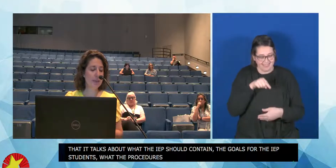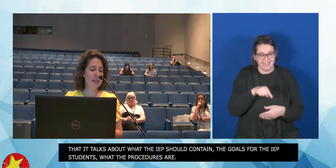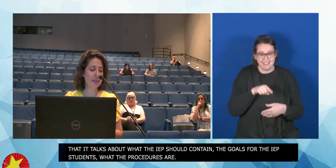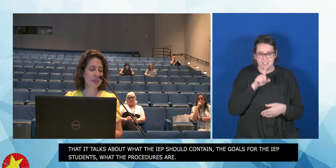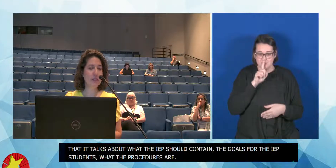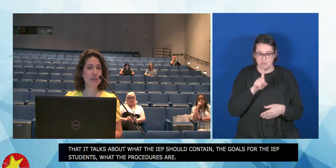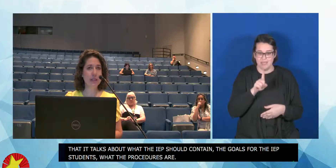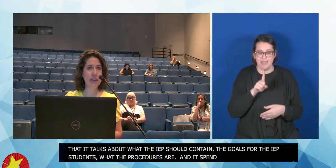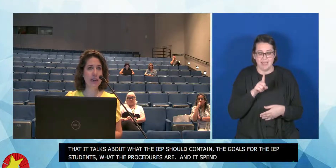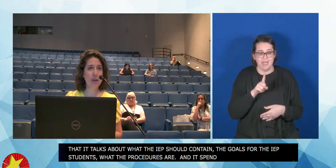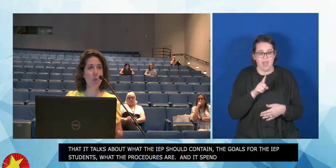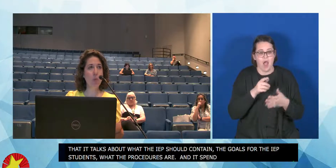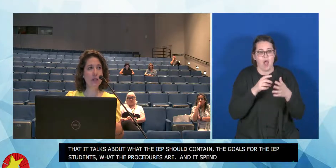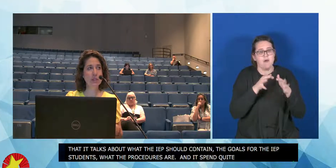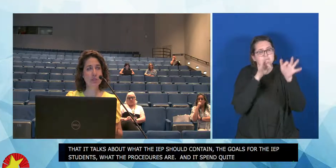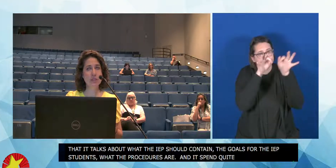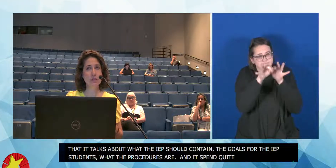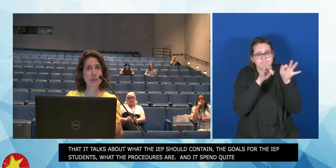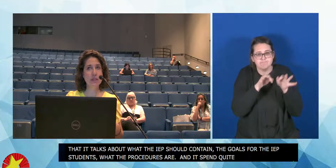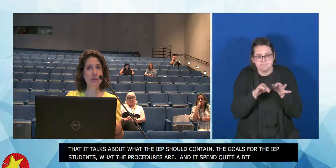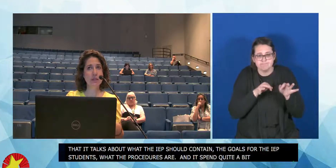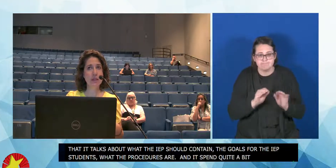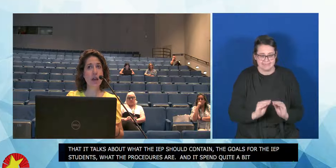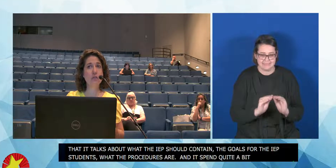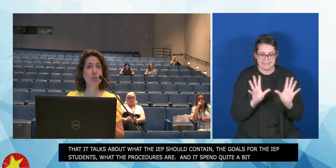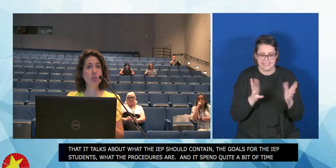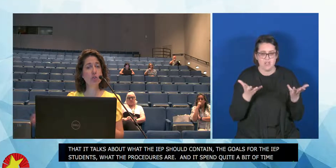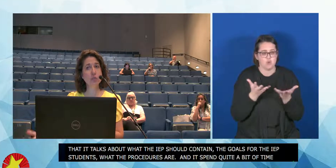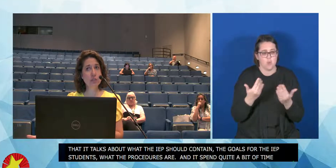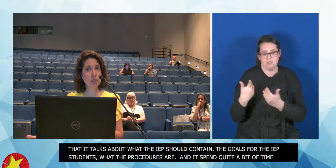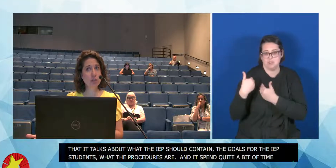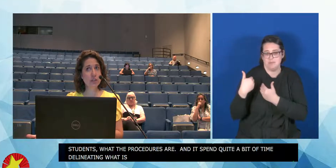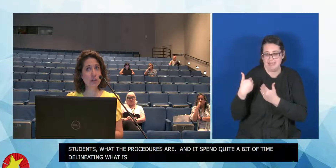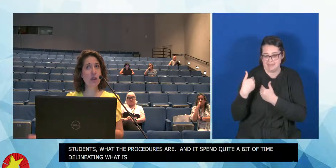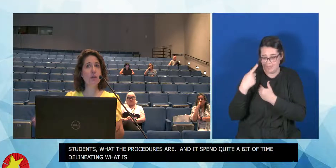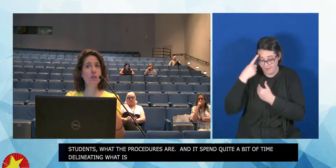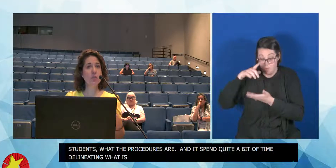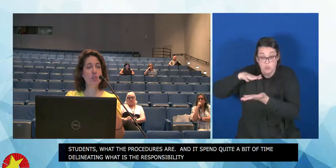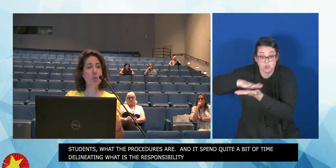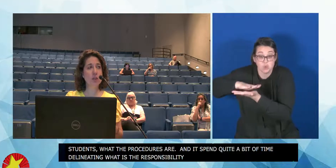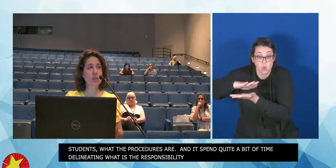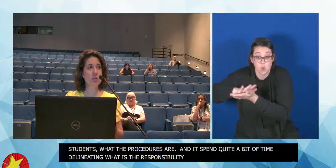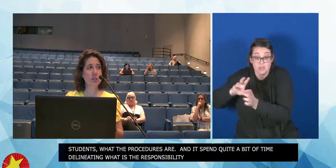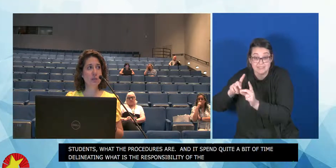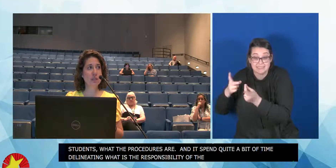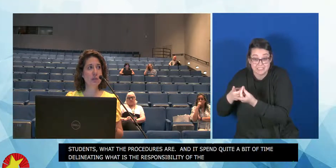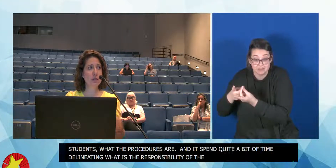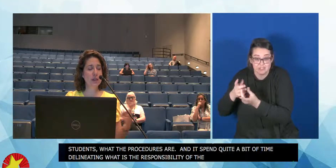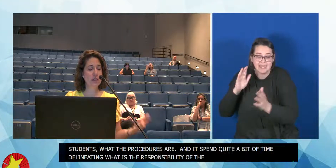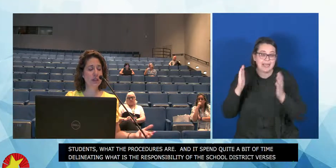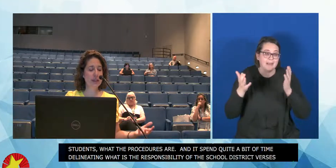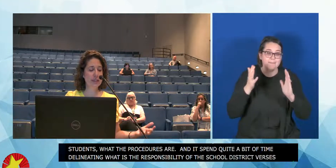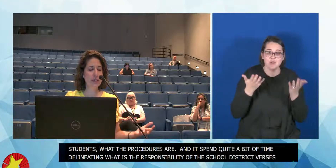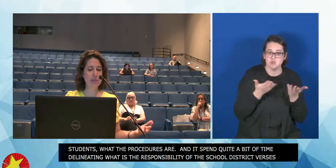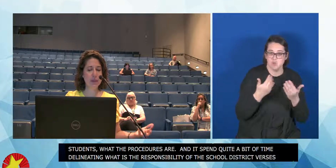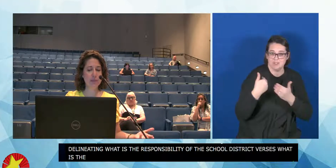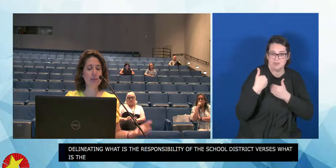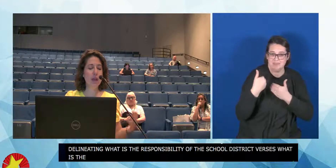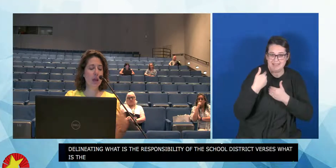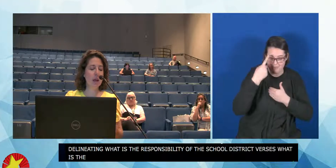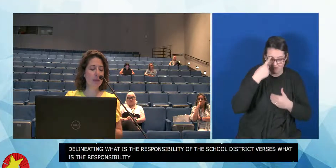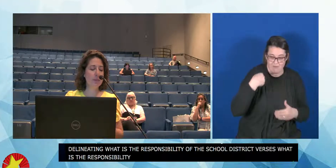time basically delineating what is the responsibility of the school district versus what is the responsibility of